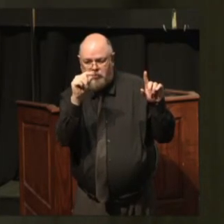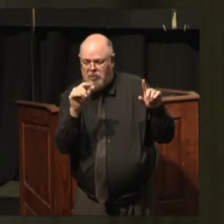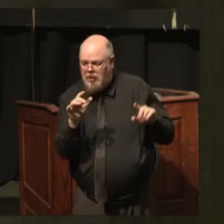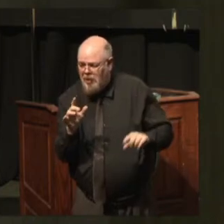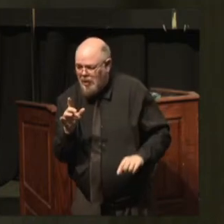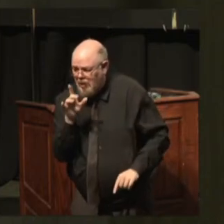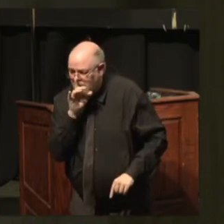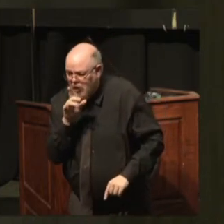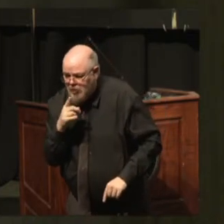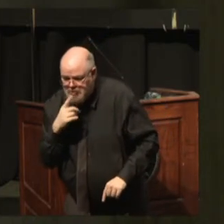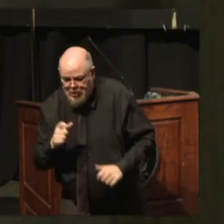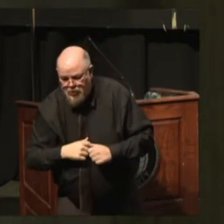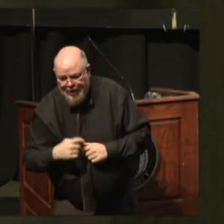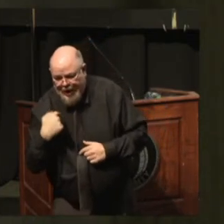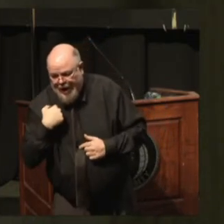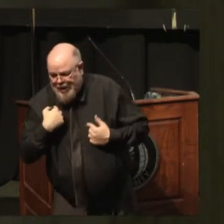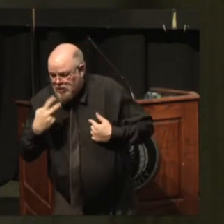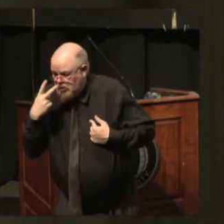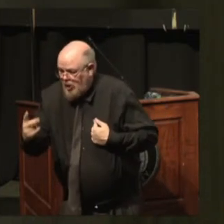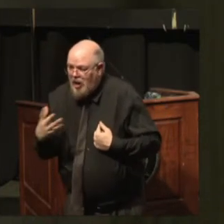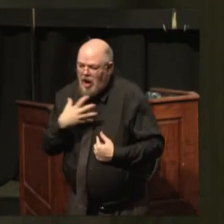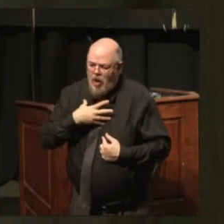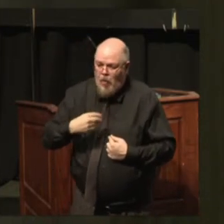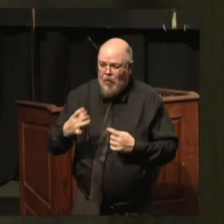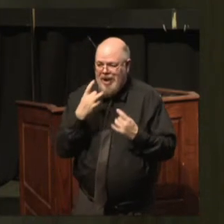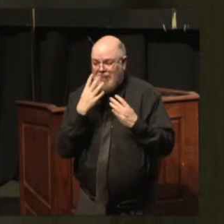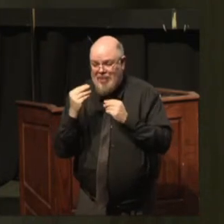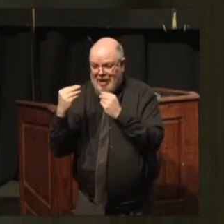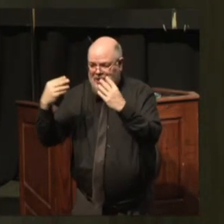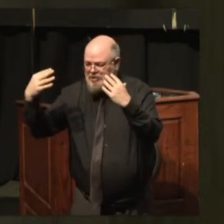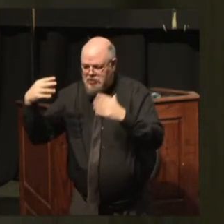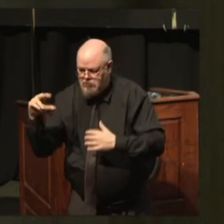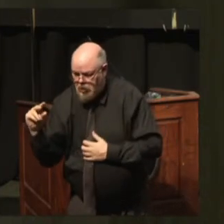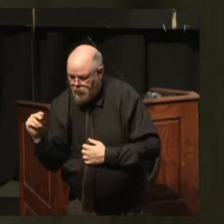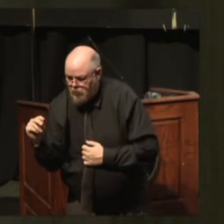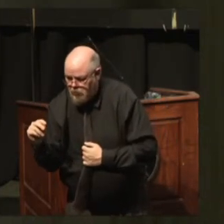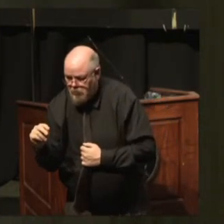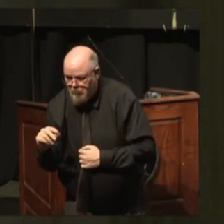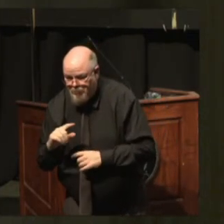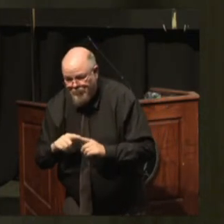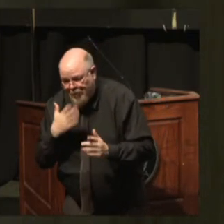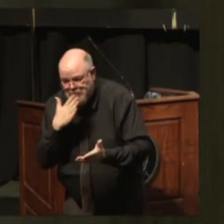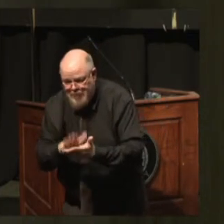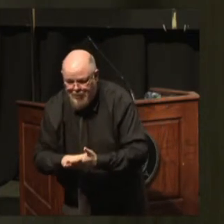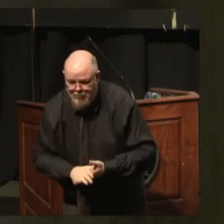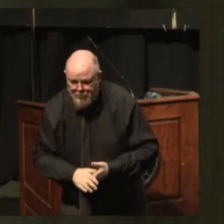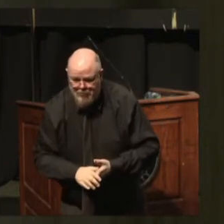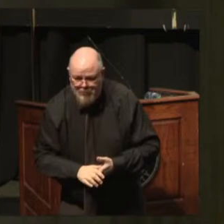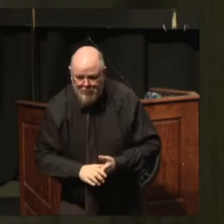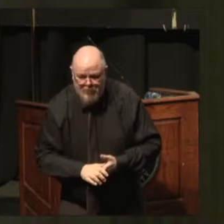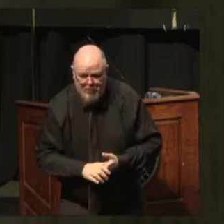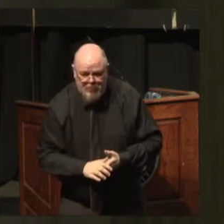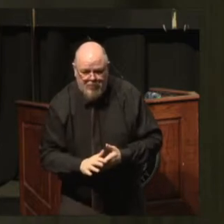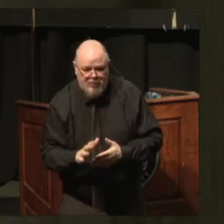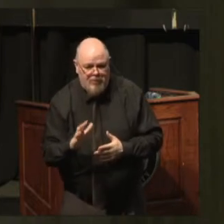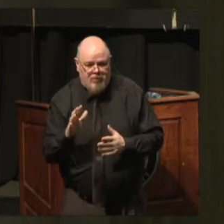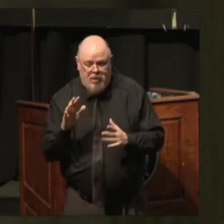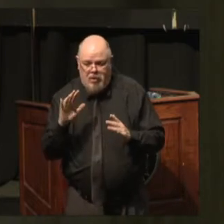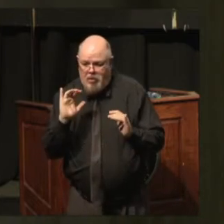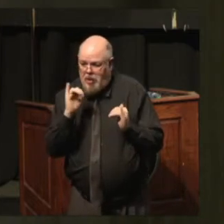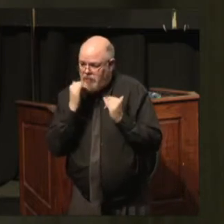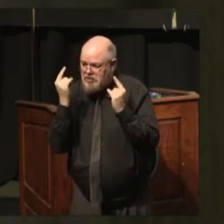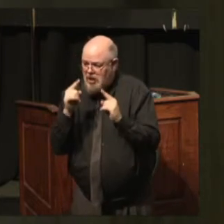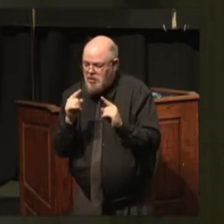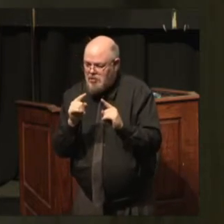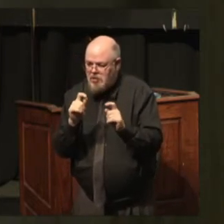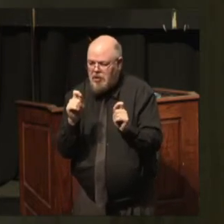That I saw the white light. Okay. But it was bad. But all of a sudden, it turned